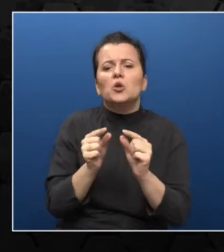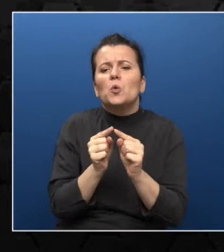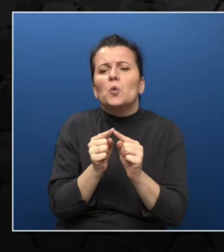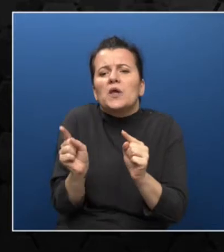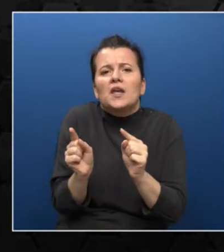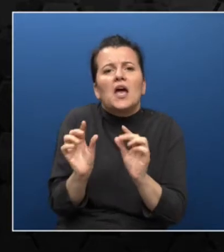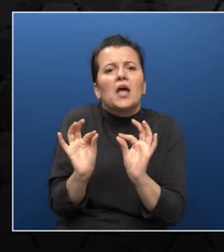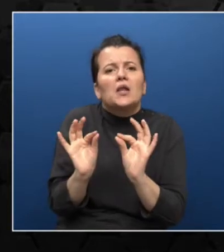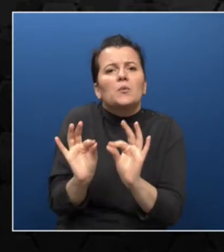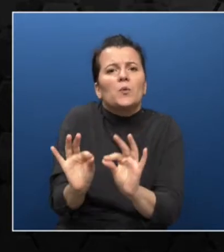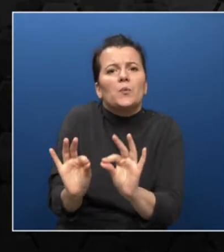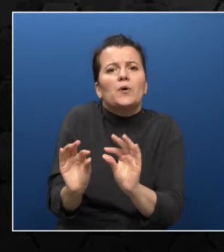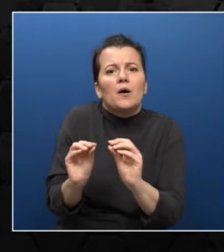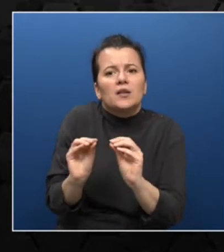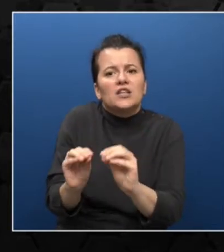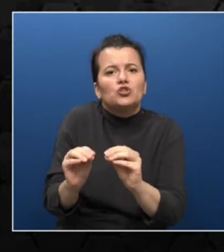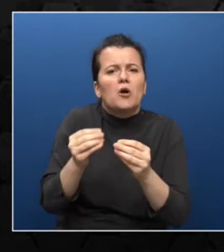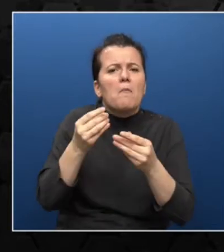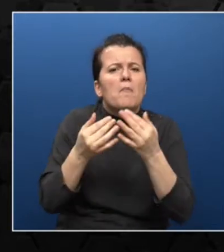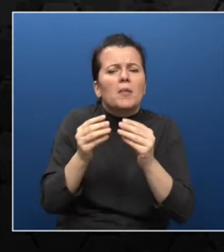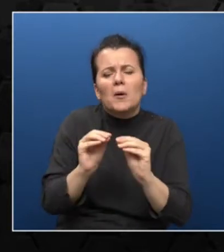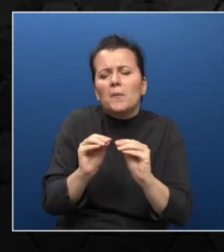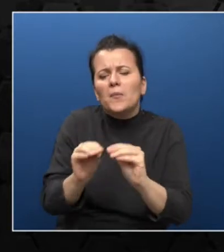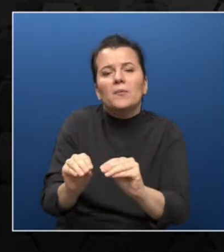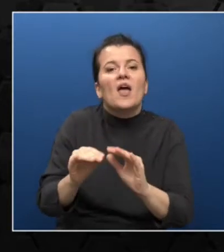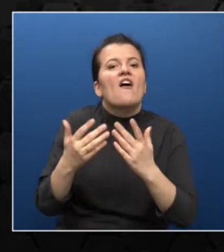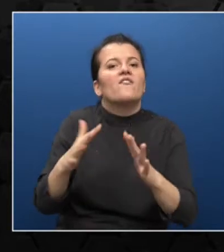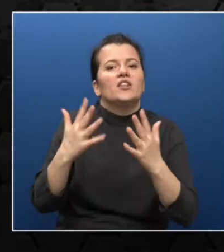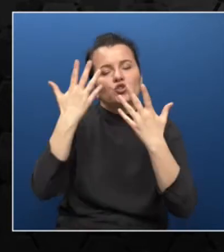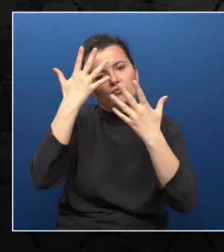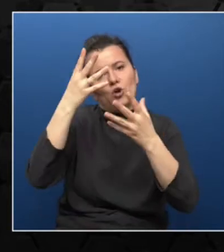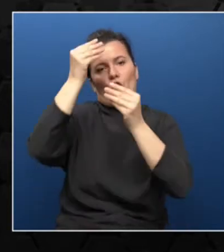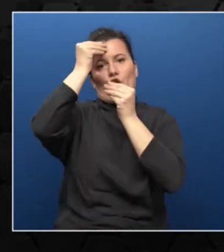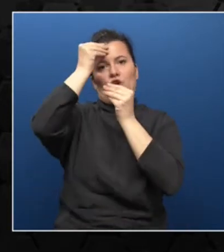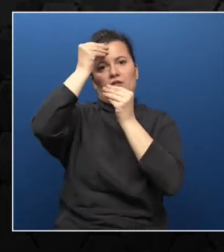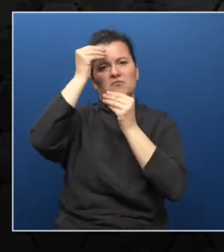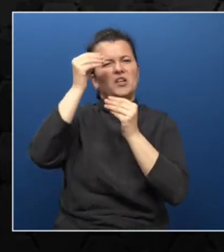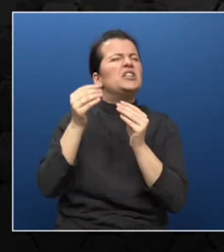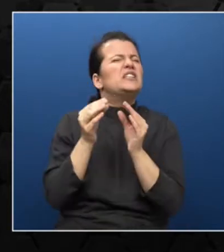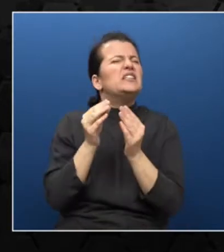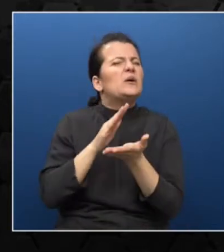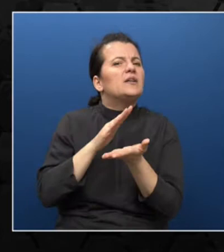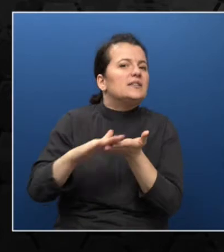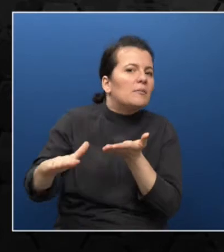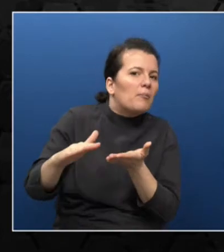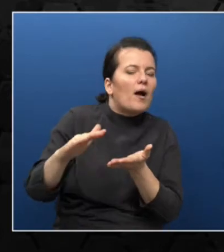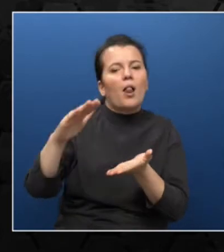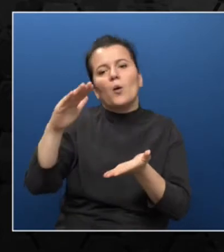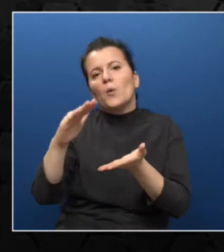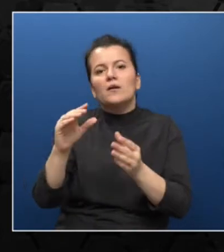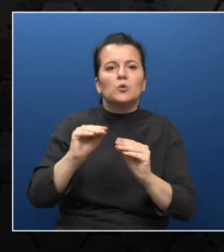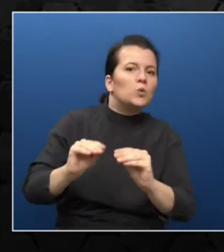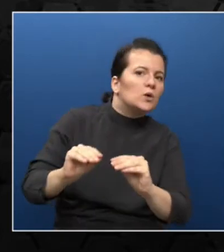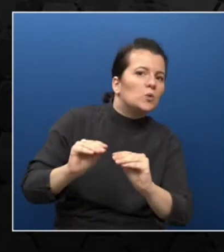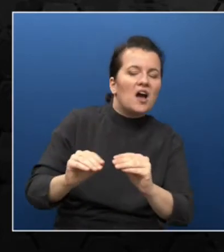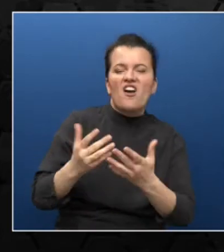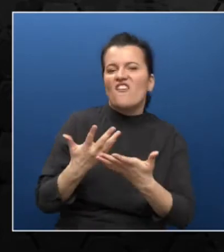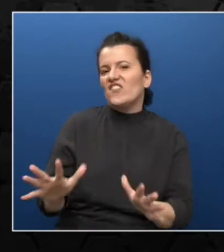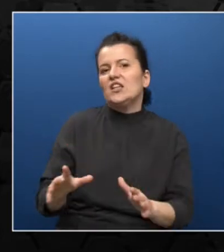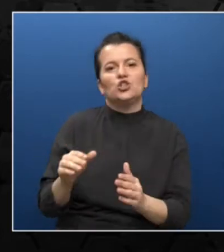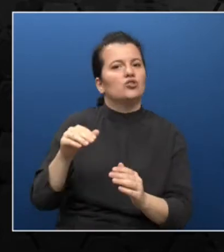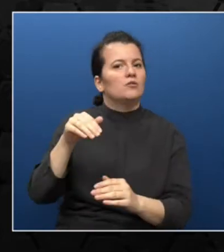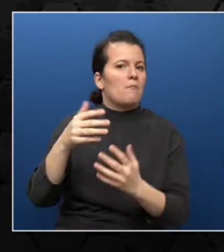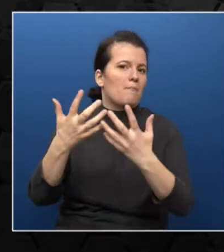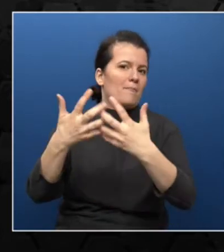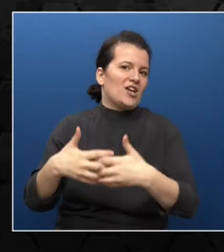line has nothing but a mathematical equation, y is equal to mx plus c, where m is your like a slope, c is like your intercept. So the idea